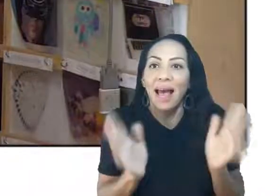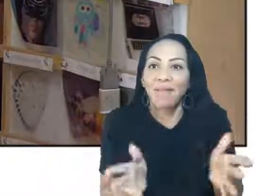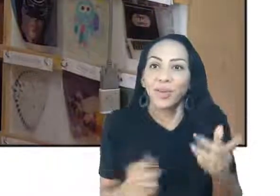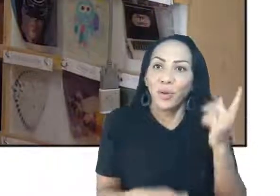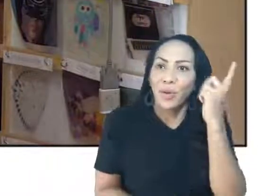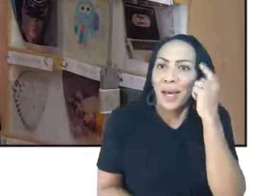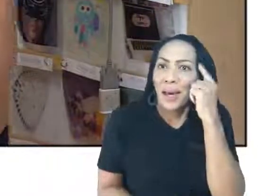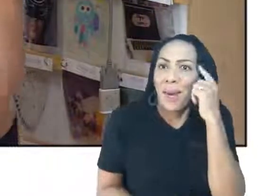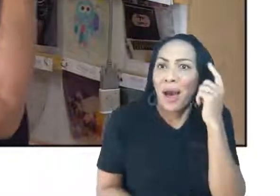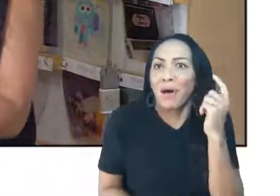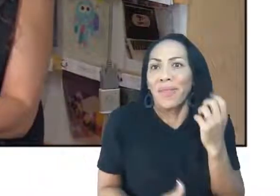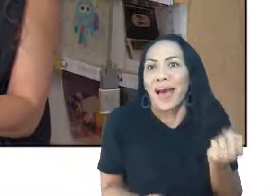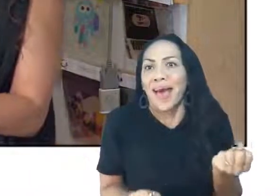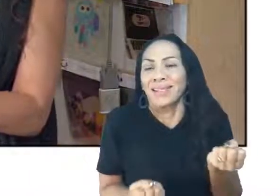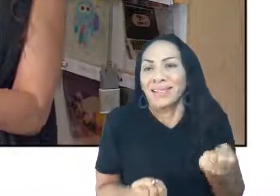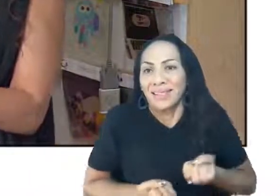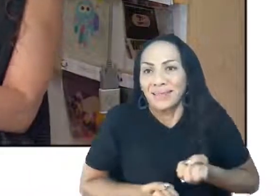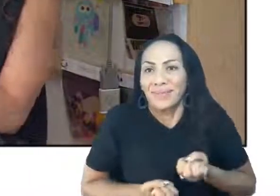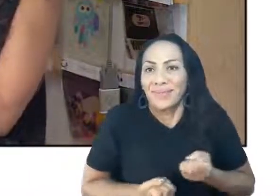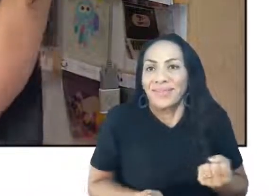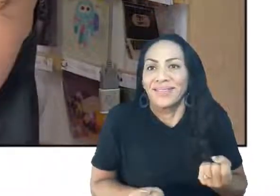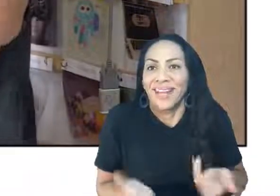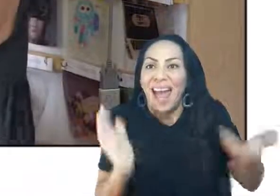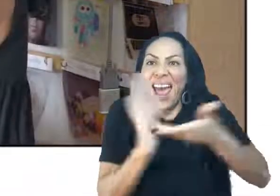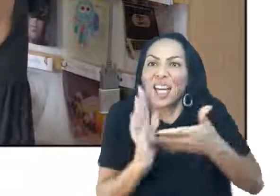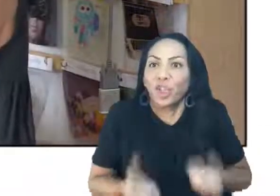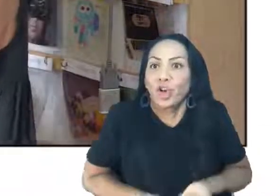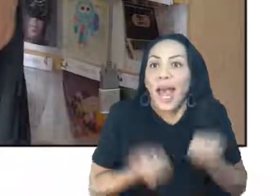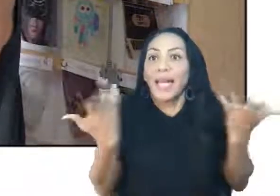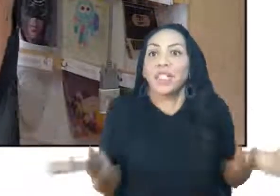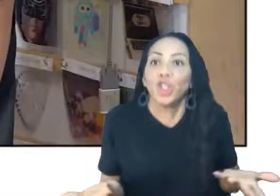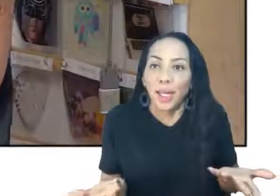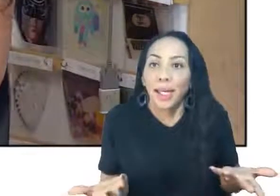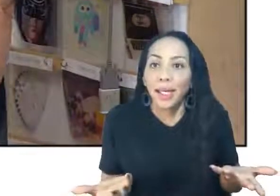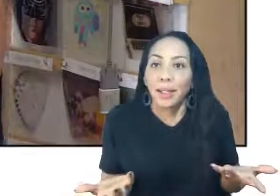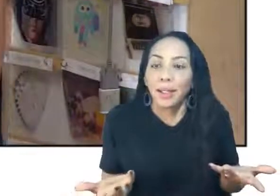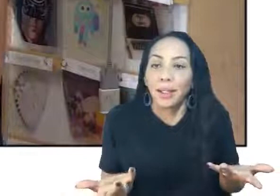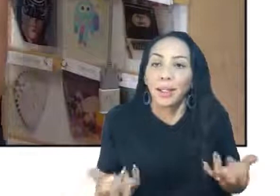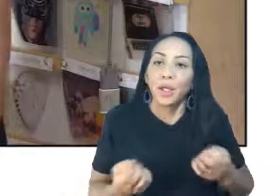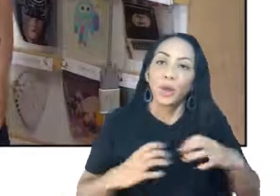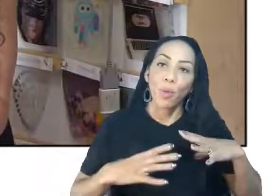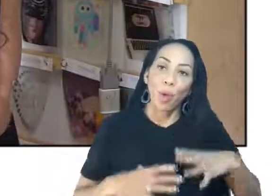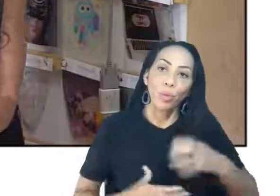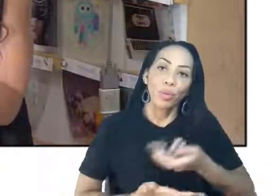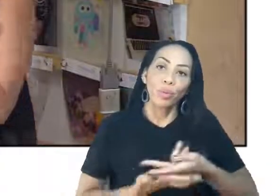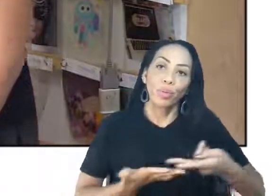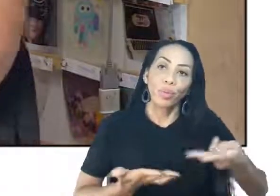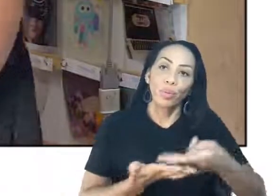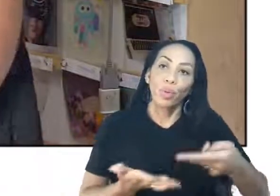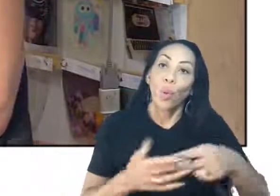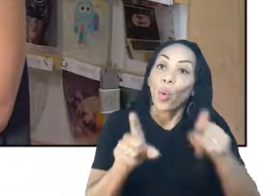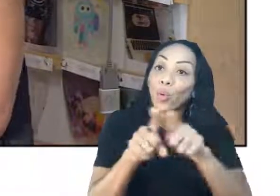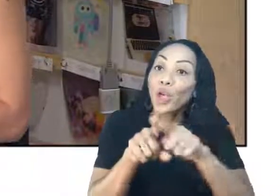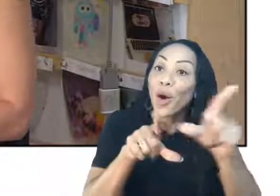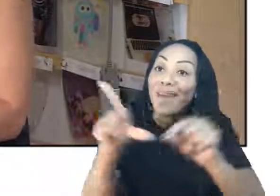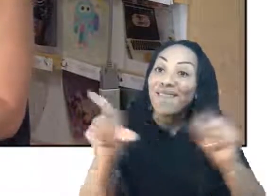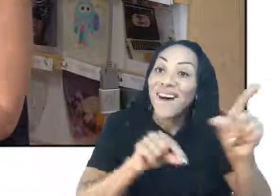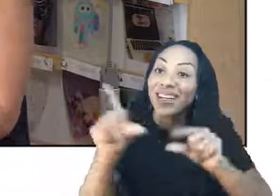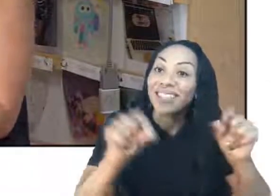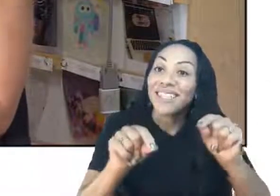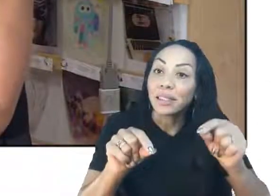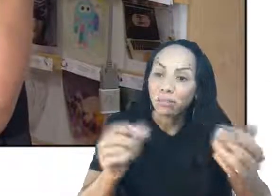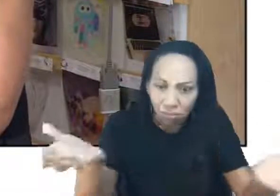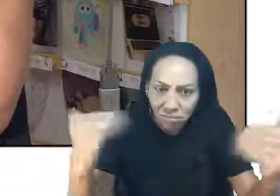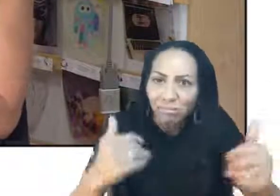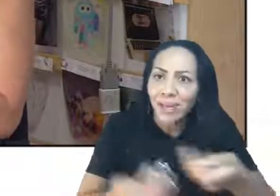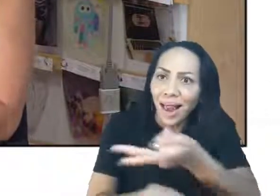often meets with. And more easily, because when we've been invited to lie down, we feel welcome. And